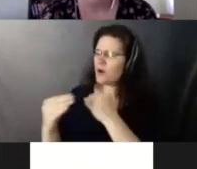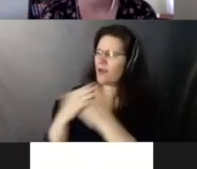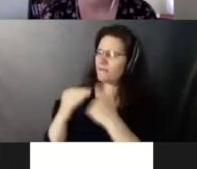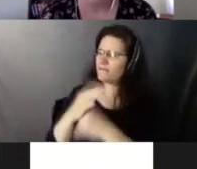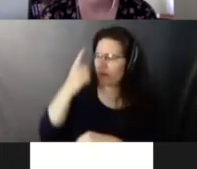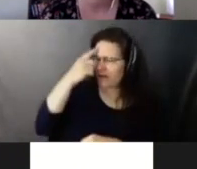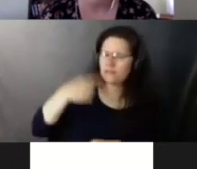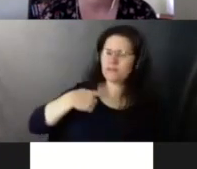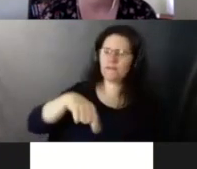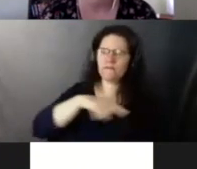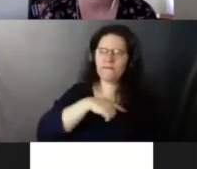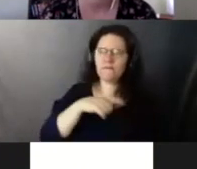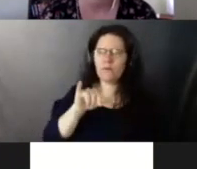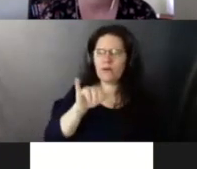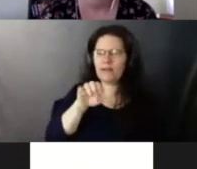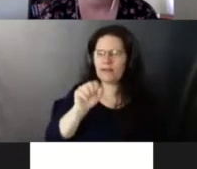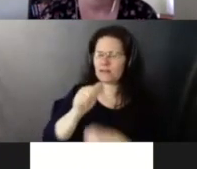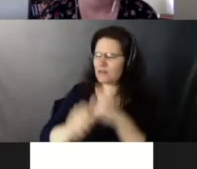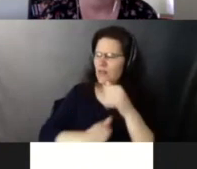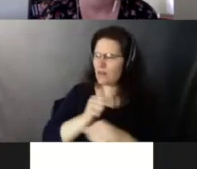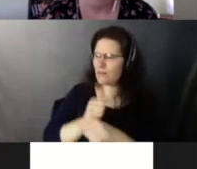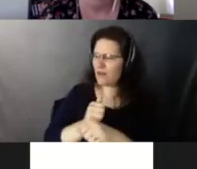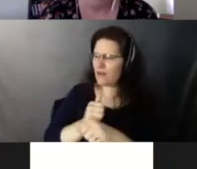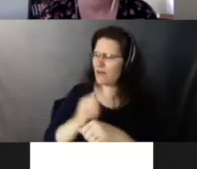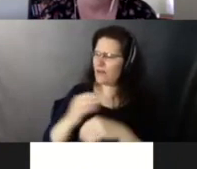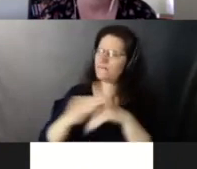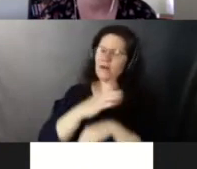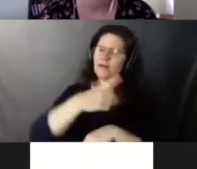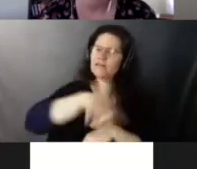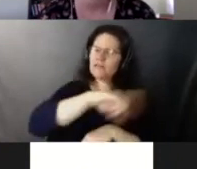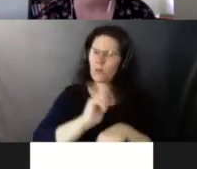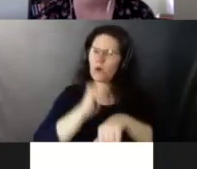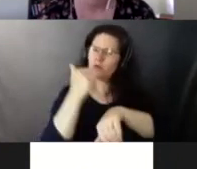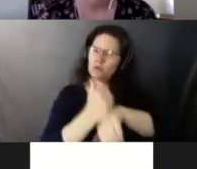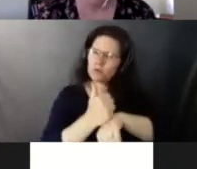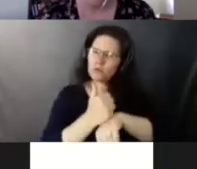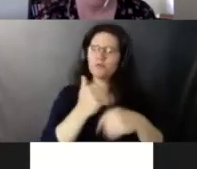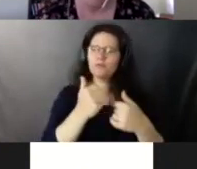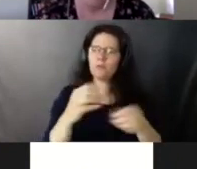more projects that are inclusive and disability centered?